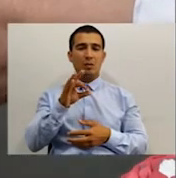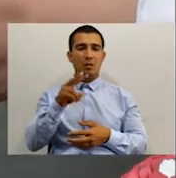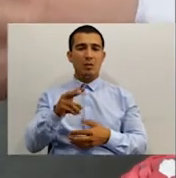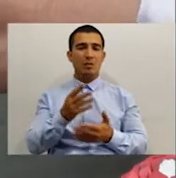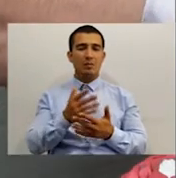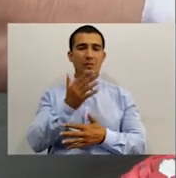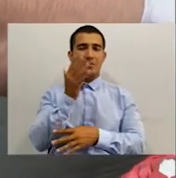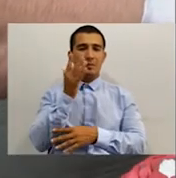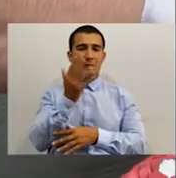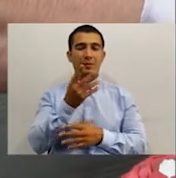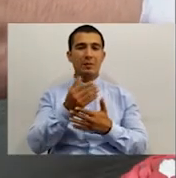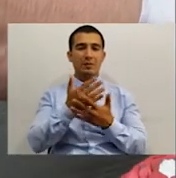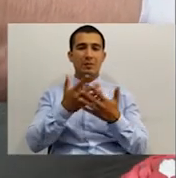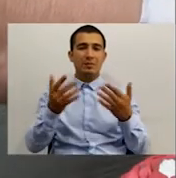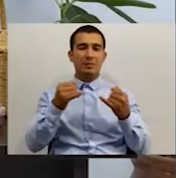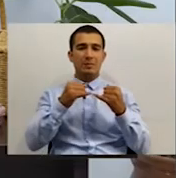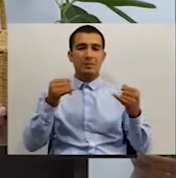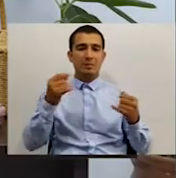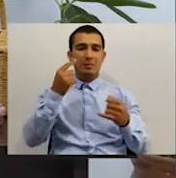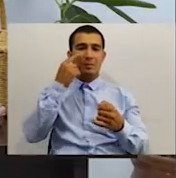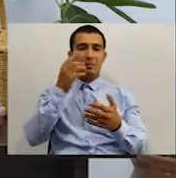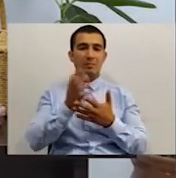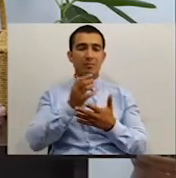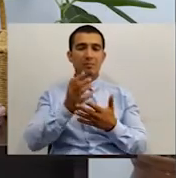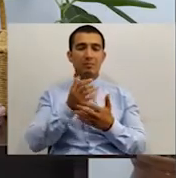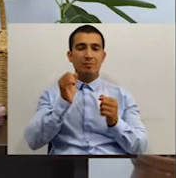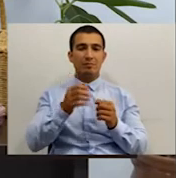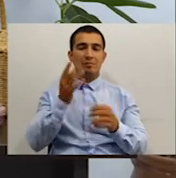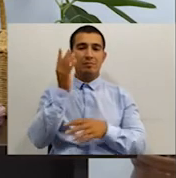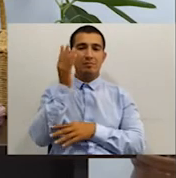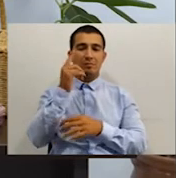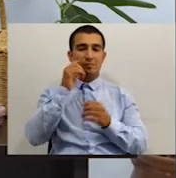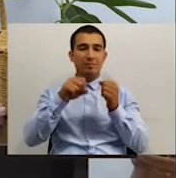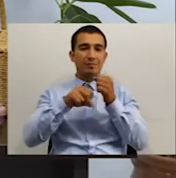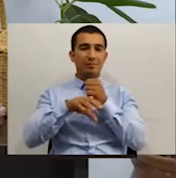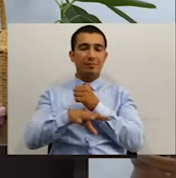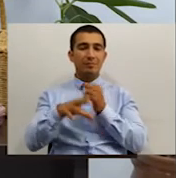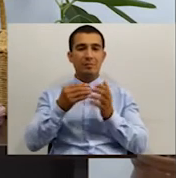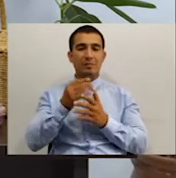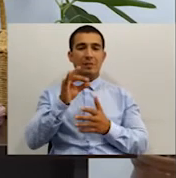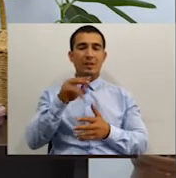yoki daraxtlarni, gullarni uzun nodalarini, ildizlardan ham to'qishadi.